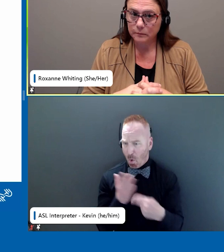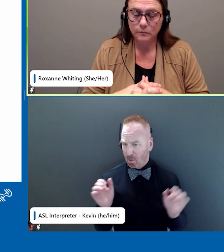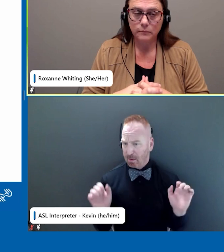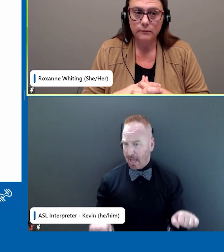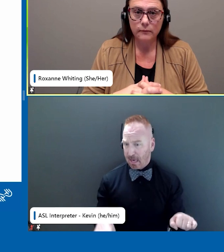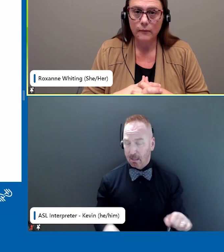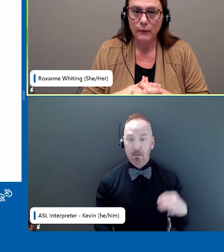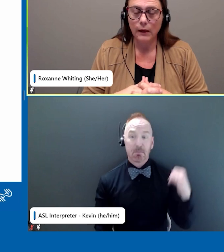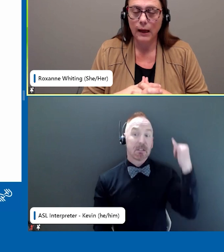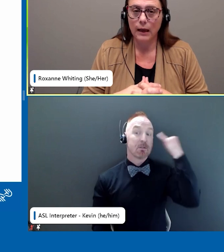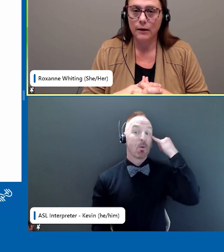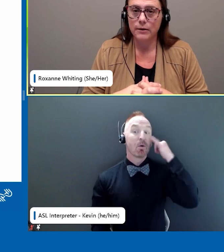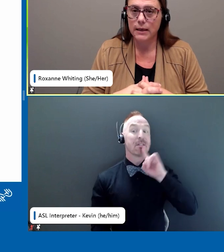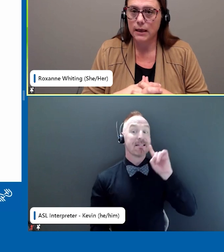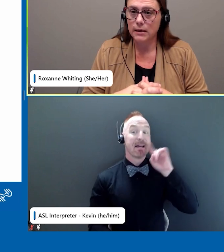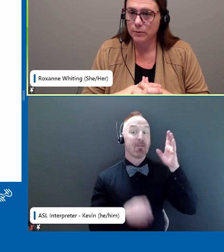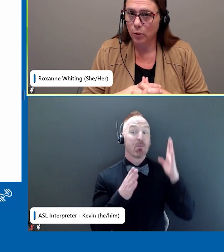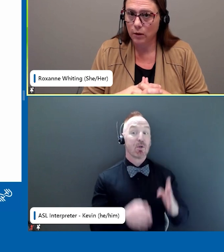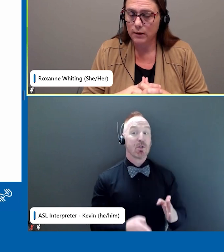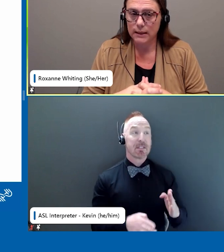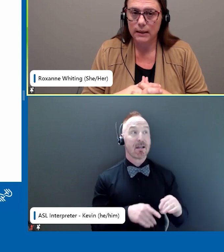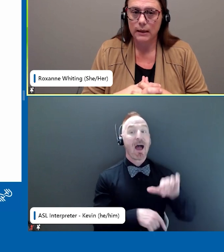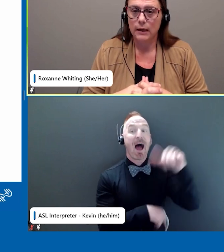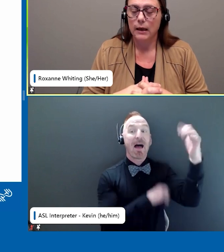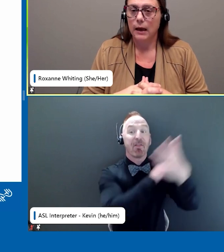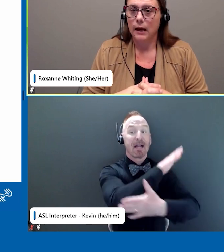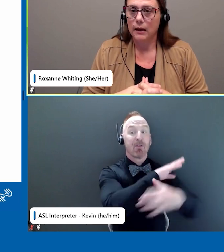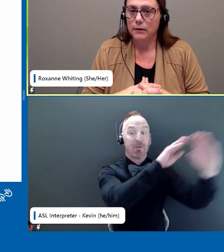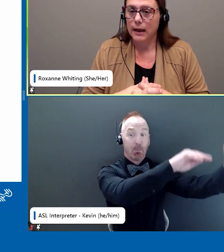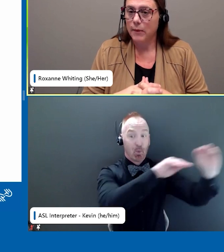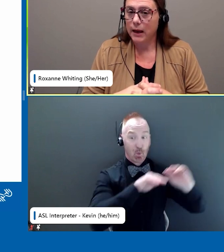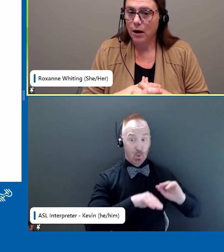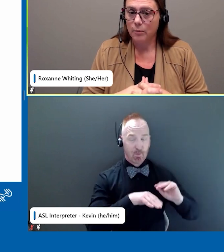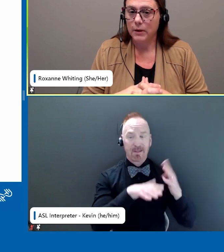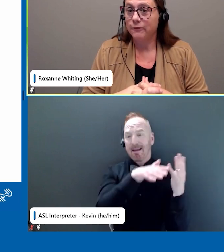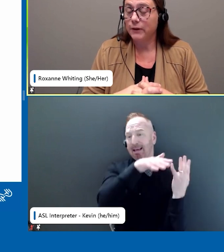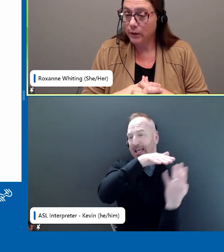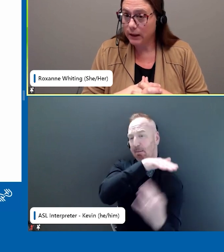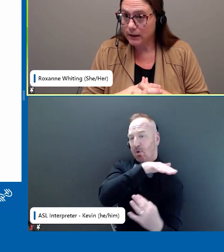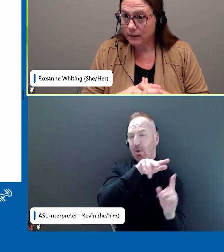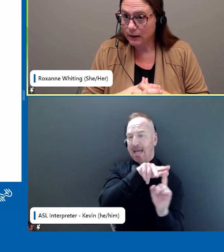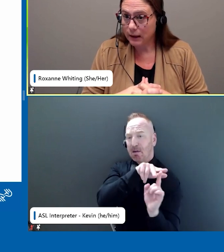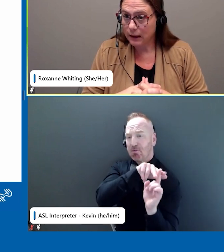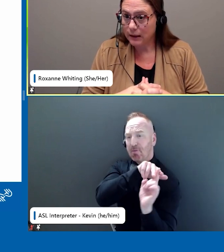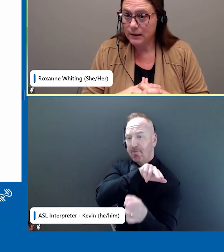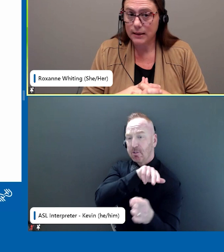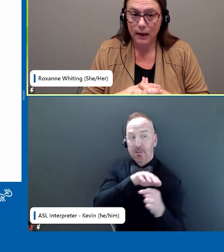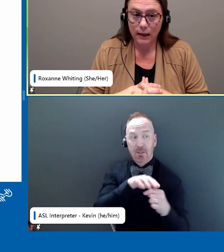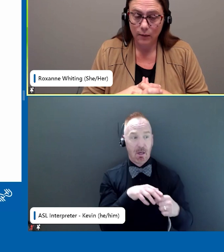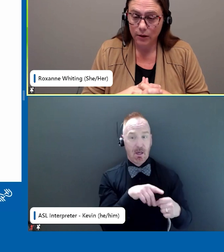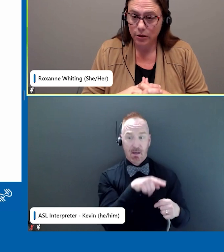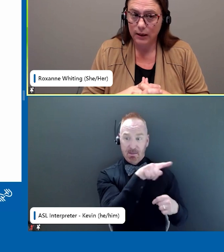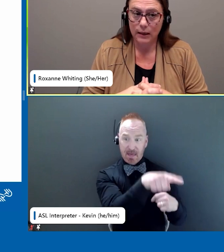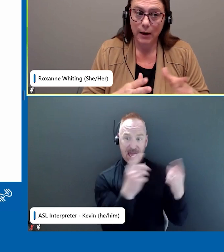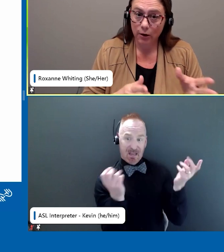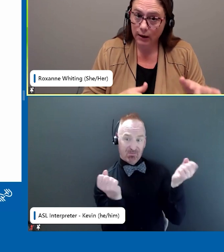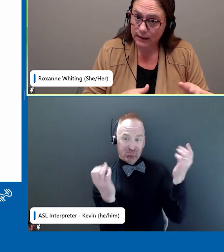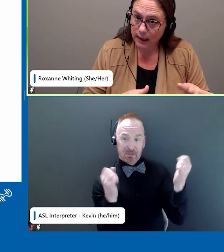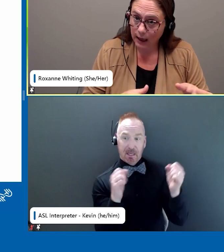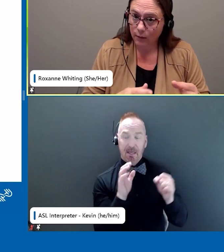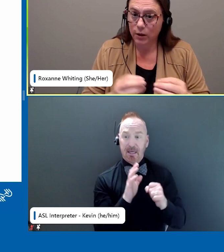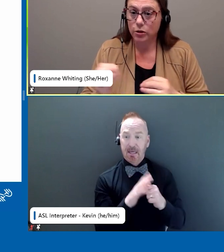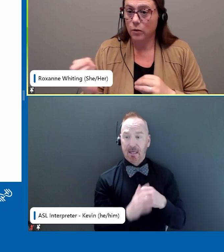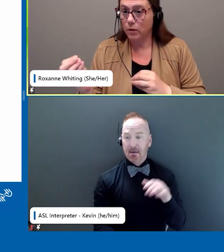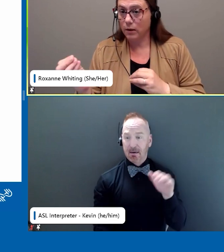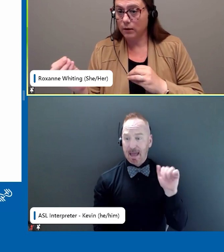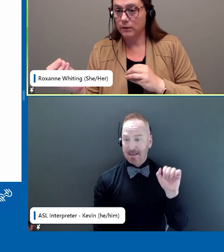country and are seeking supports, they may not be fluent in sign language, in American